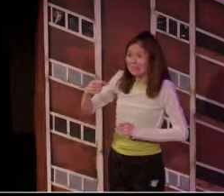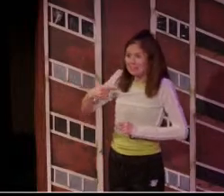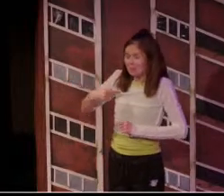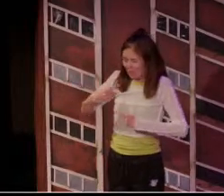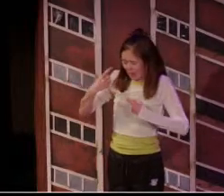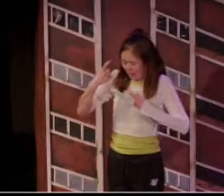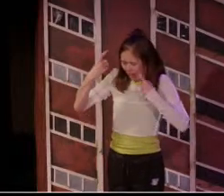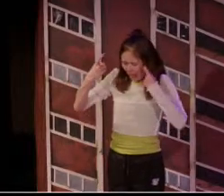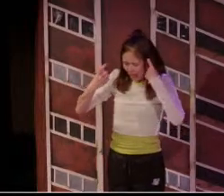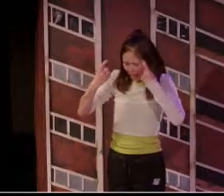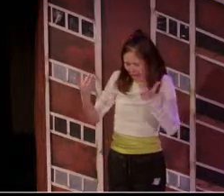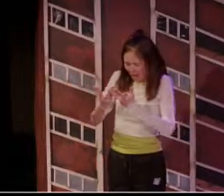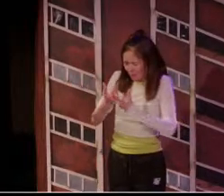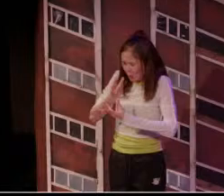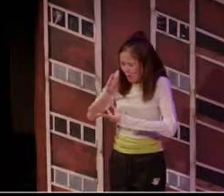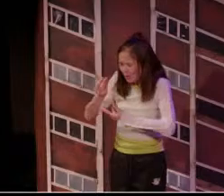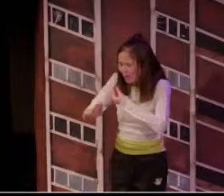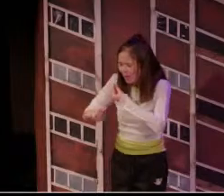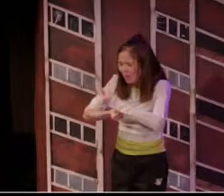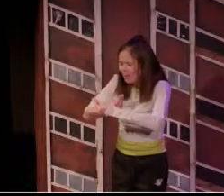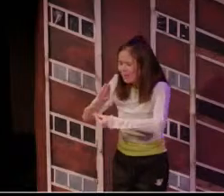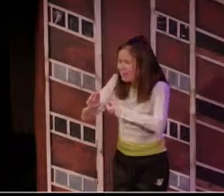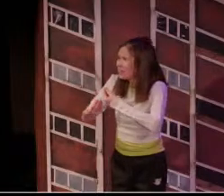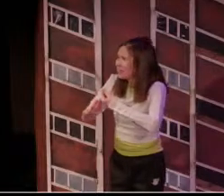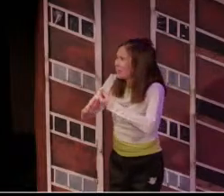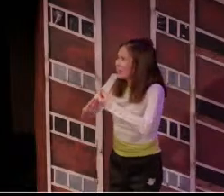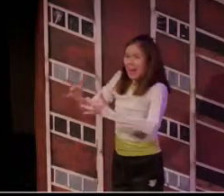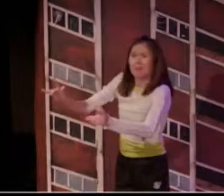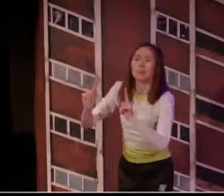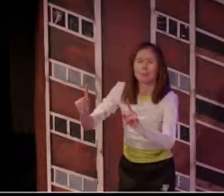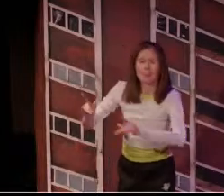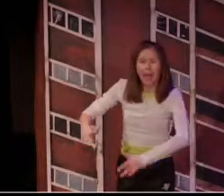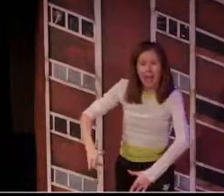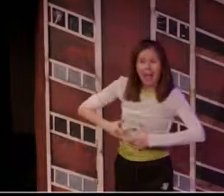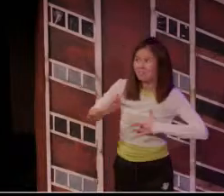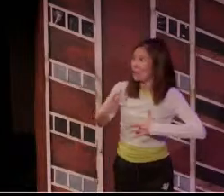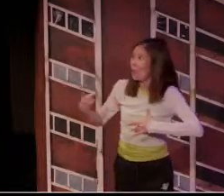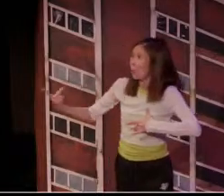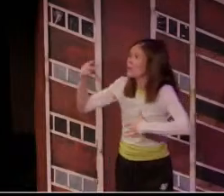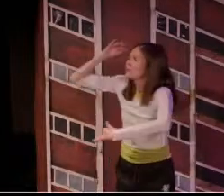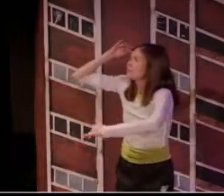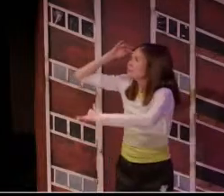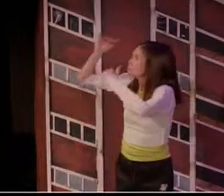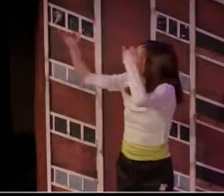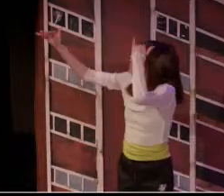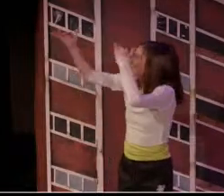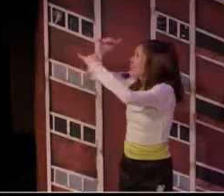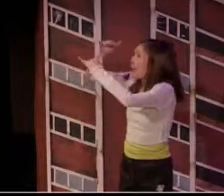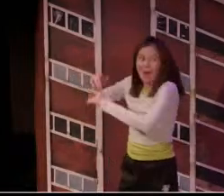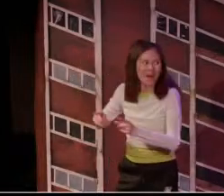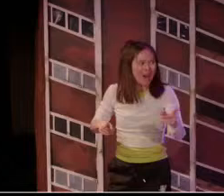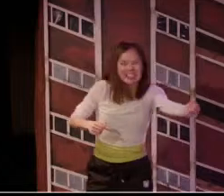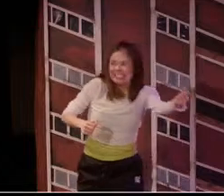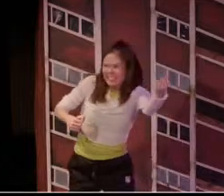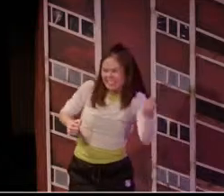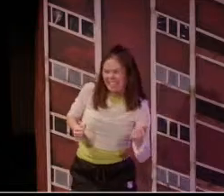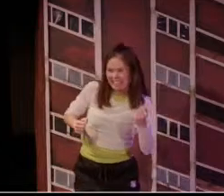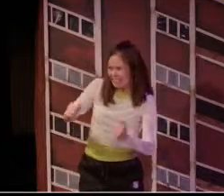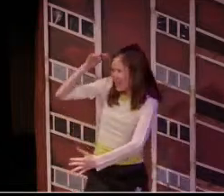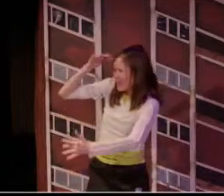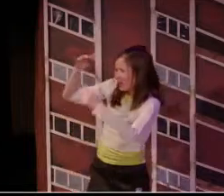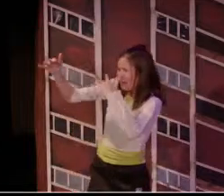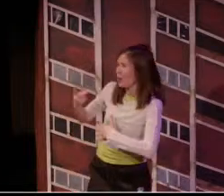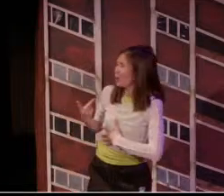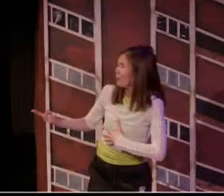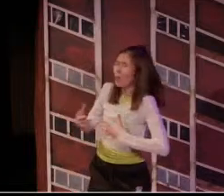thoughts, I now trace the sanctity of his. Join hands a wedding! And